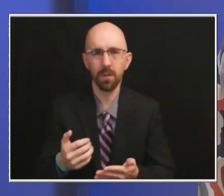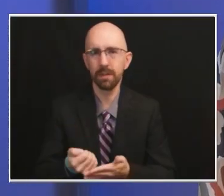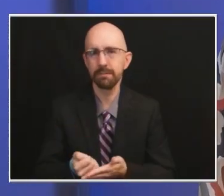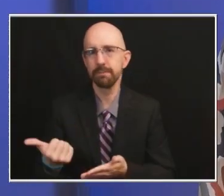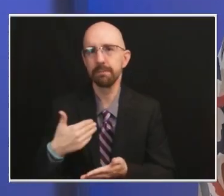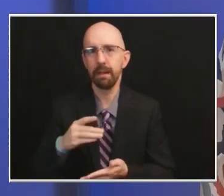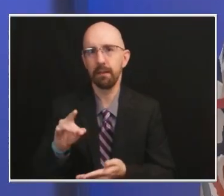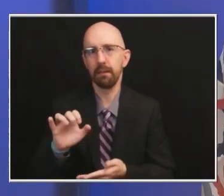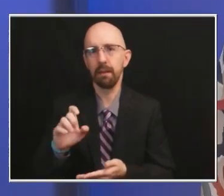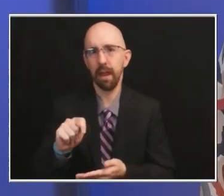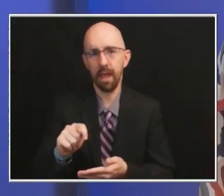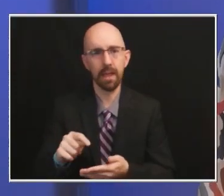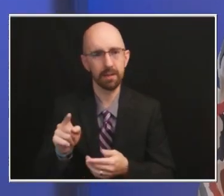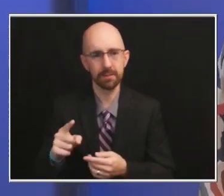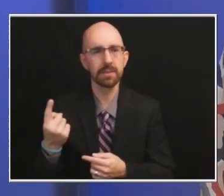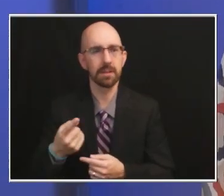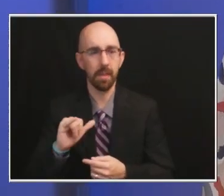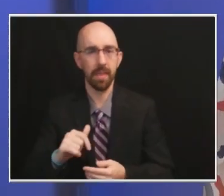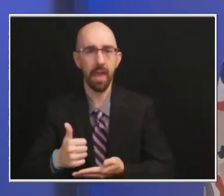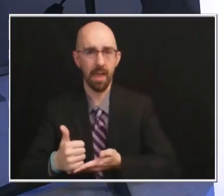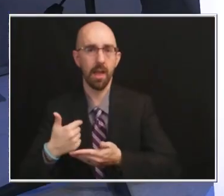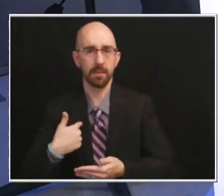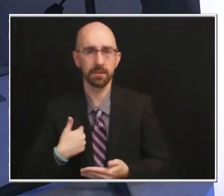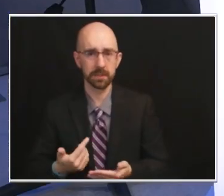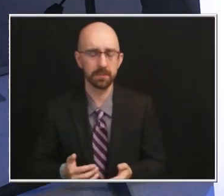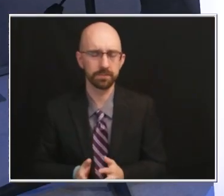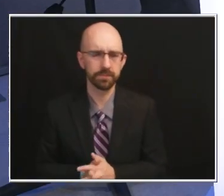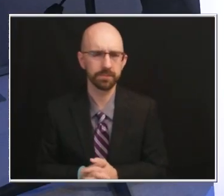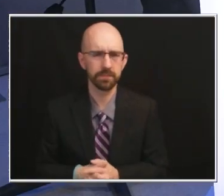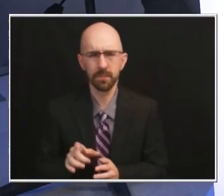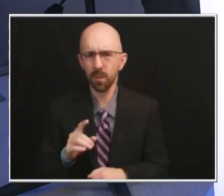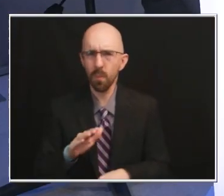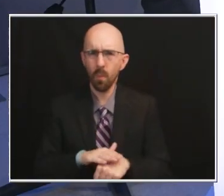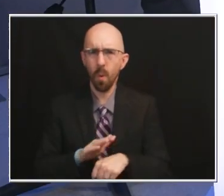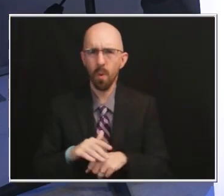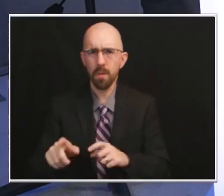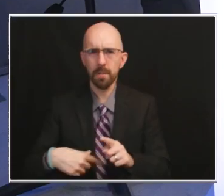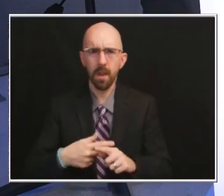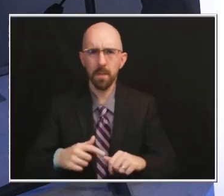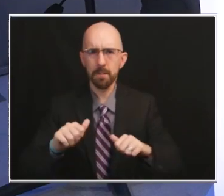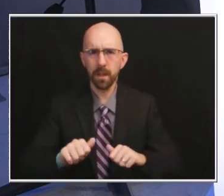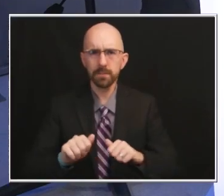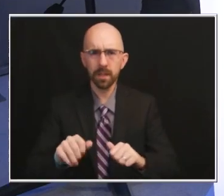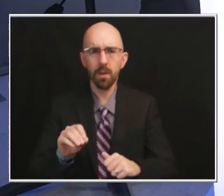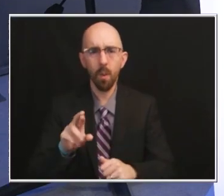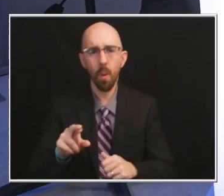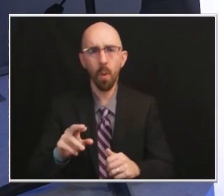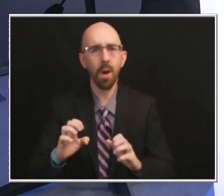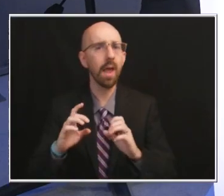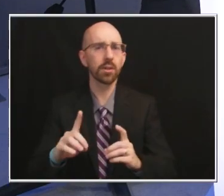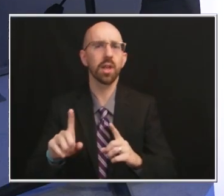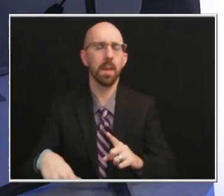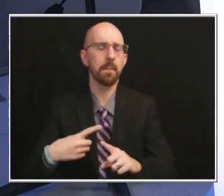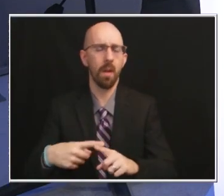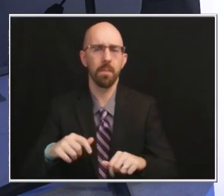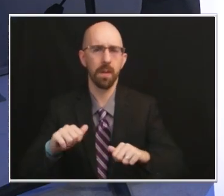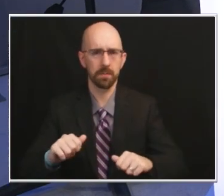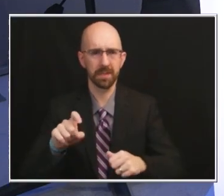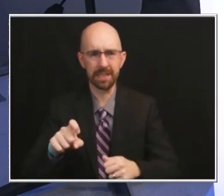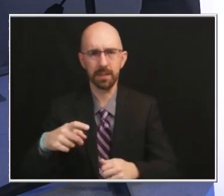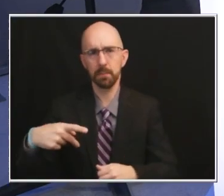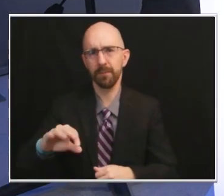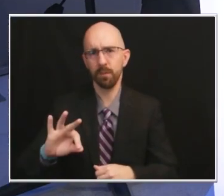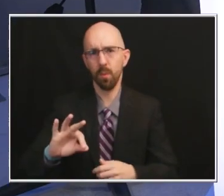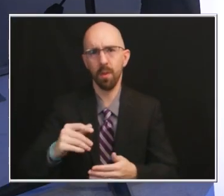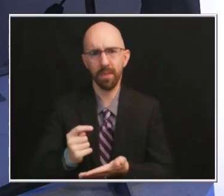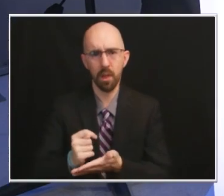is something that really helps me. Were you warned about the possibility or educated about the possibility of needing pelvic floor therapy before you